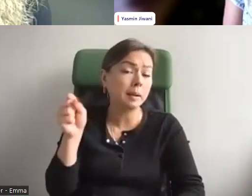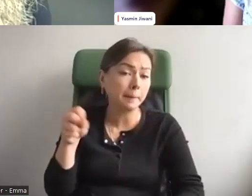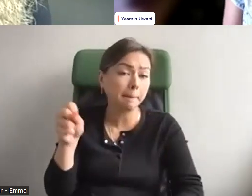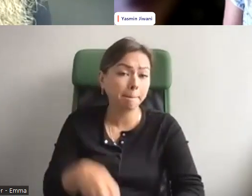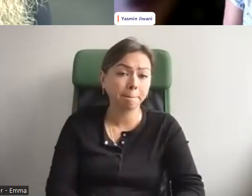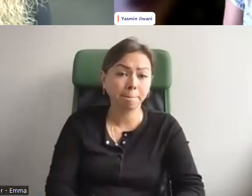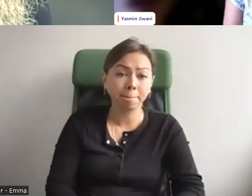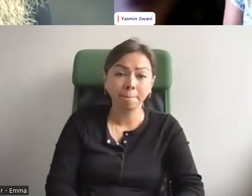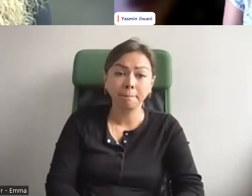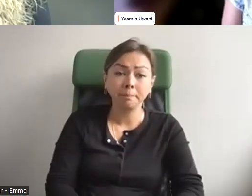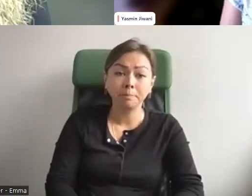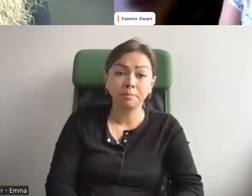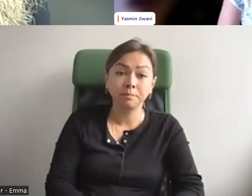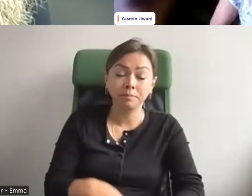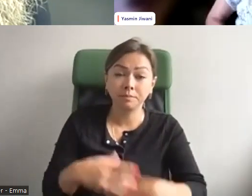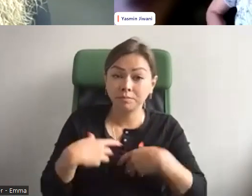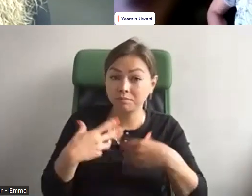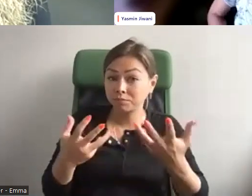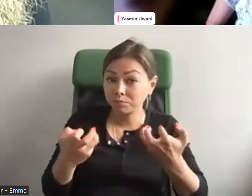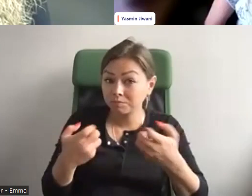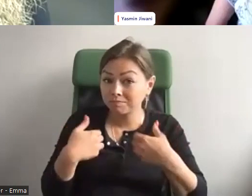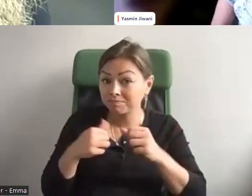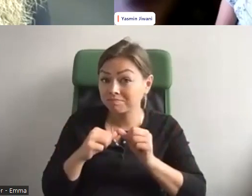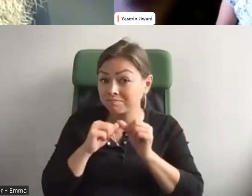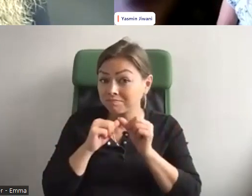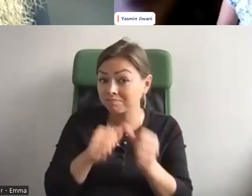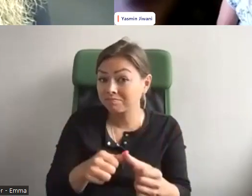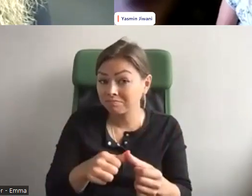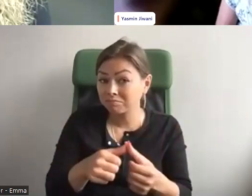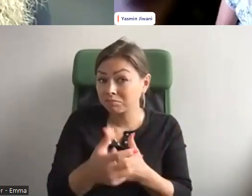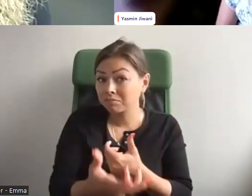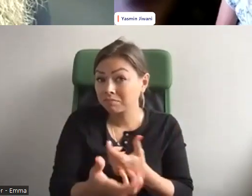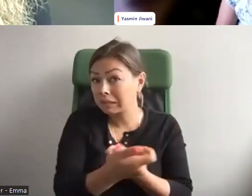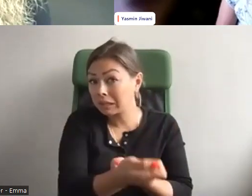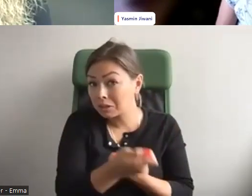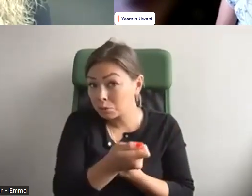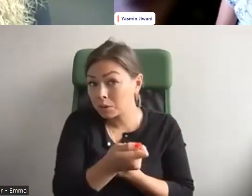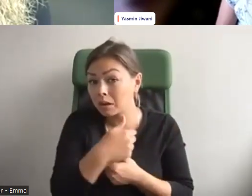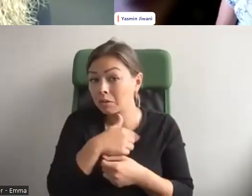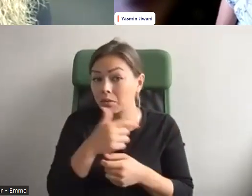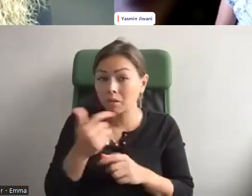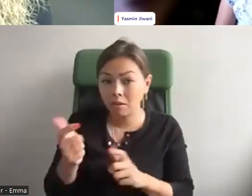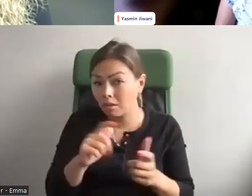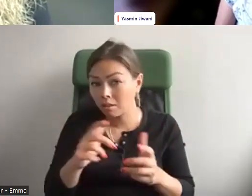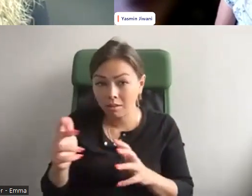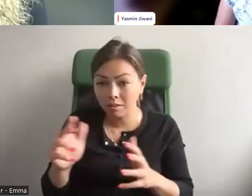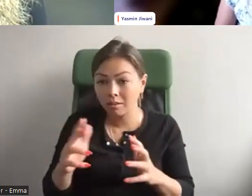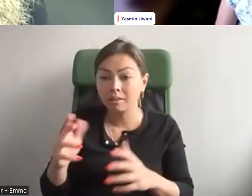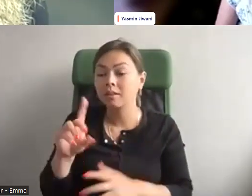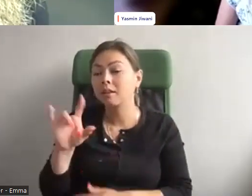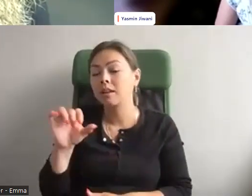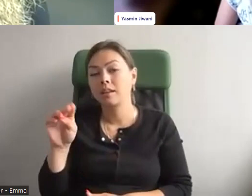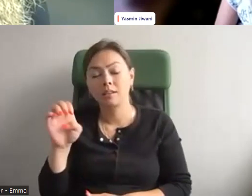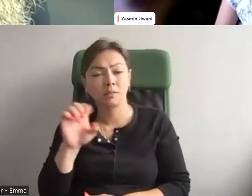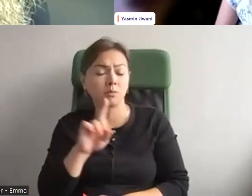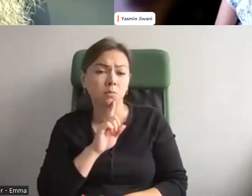Do you want me to go on with how engagement? I was kind of going back and forth on that one, sorry. No, it's so helpful. And I appreciate your tips. Like, I